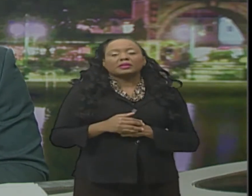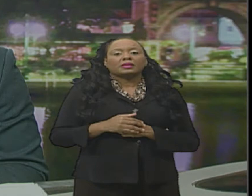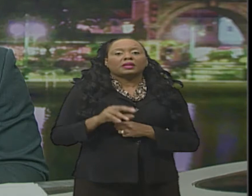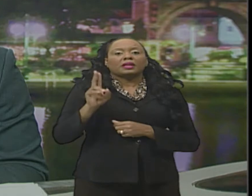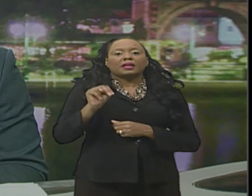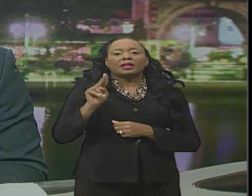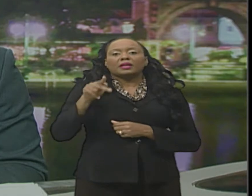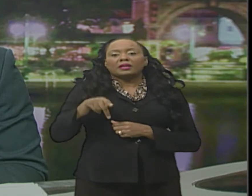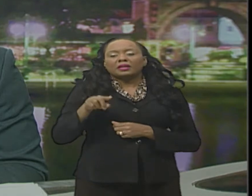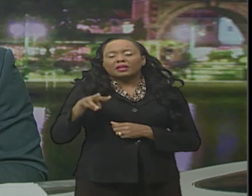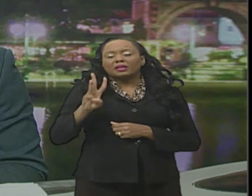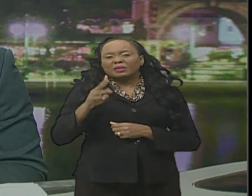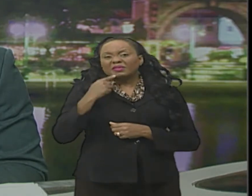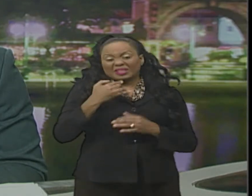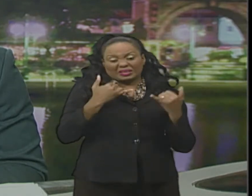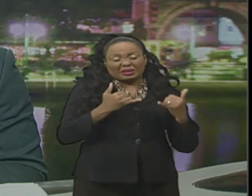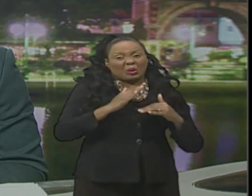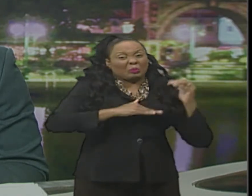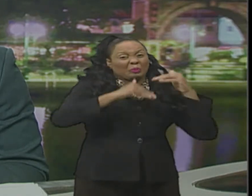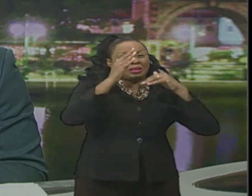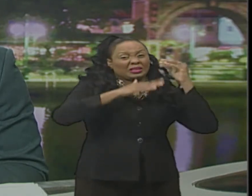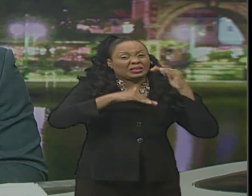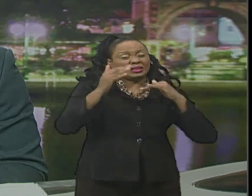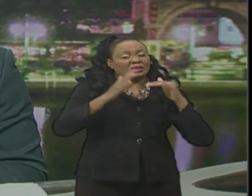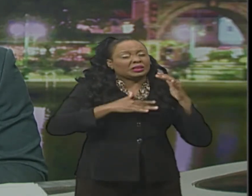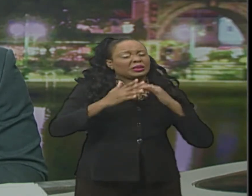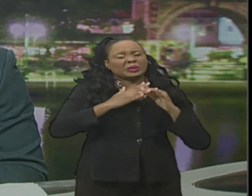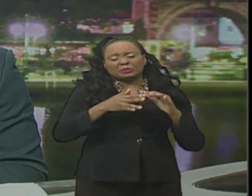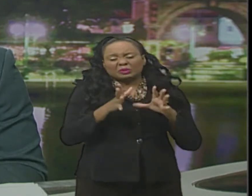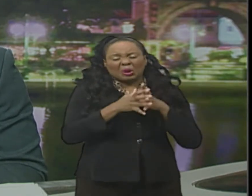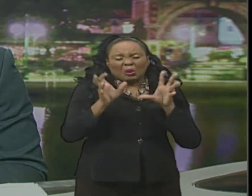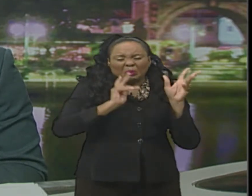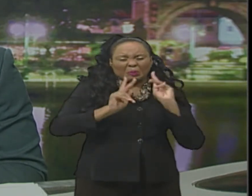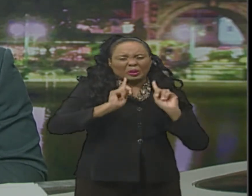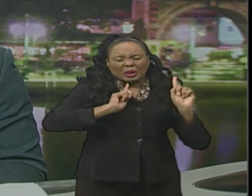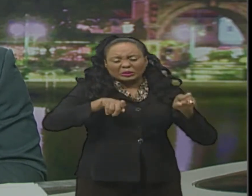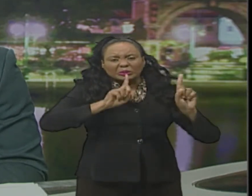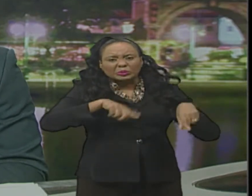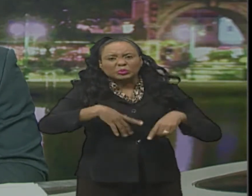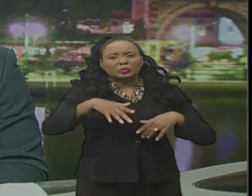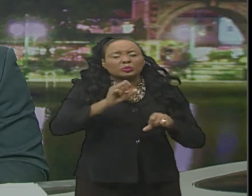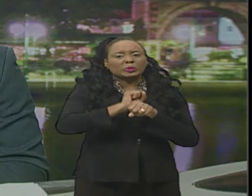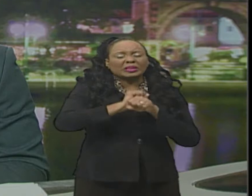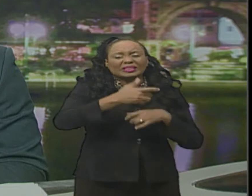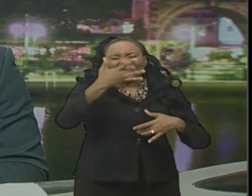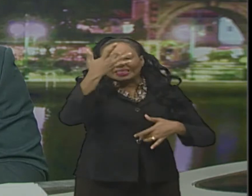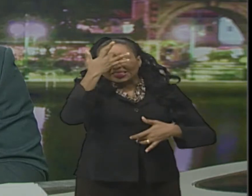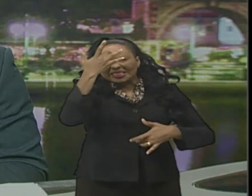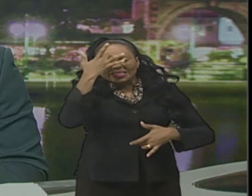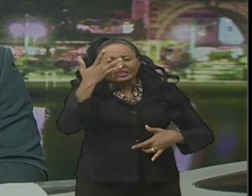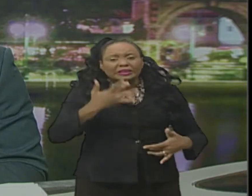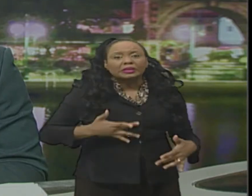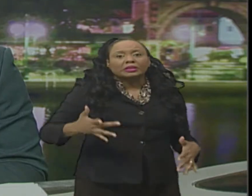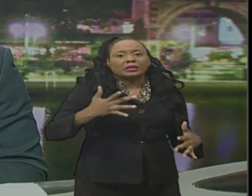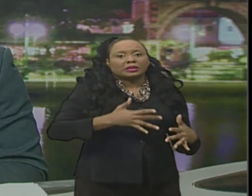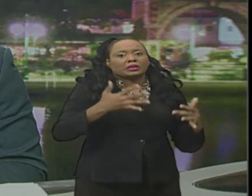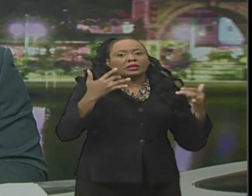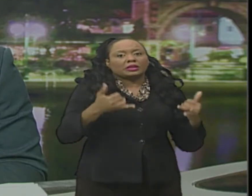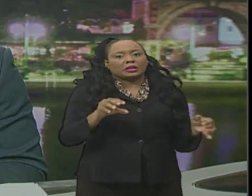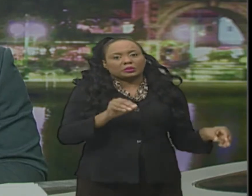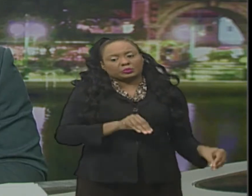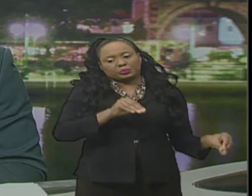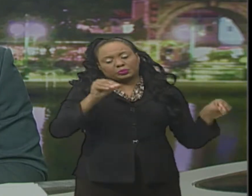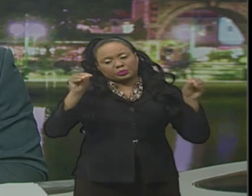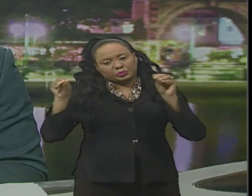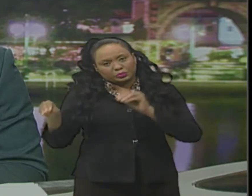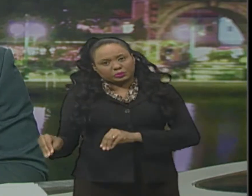the existing conditions at Wharf Road had caused several workers to fall ill. The scheduled move to the new offices